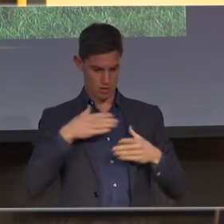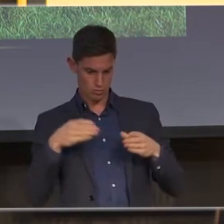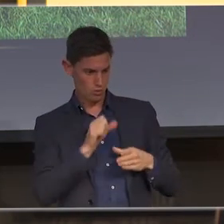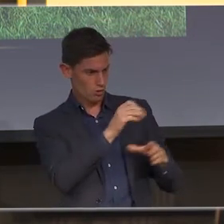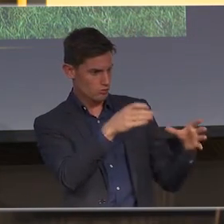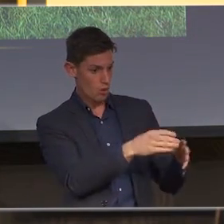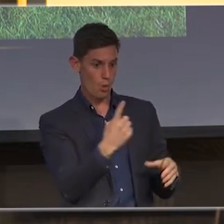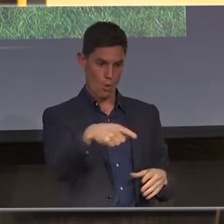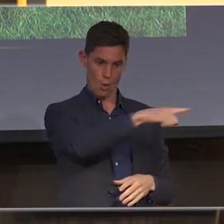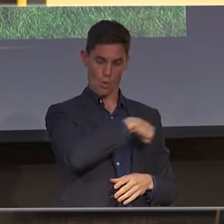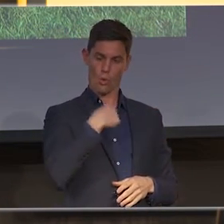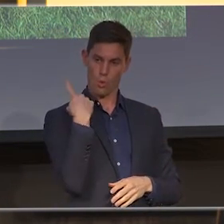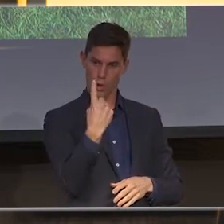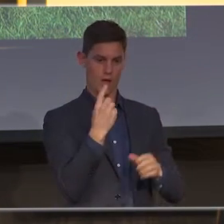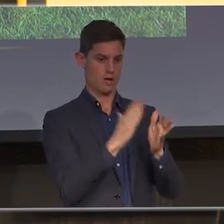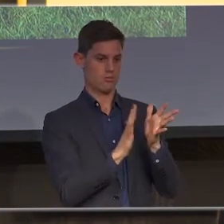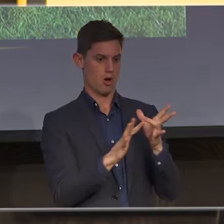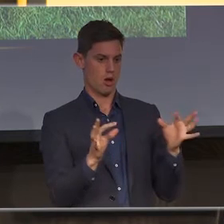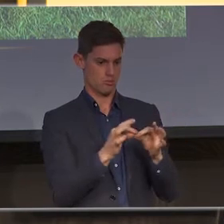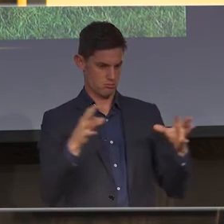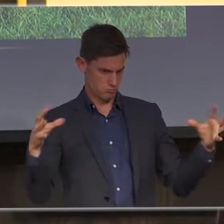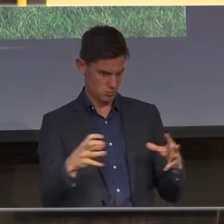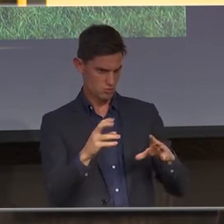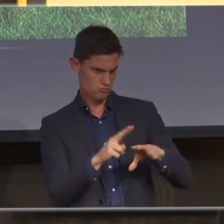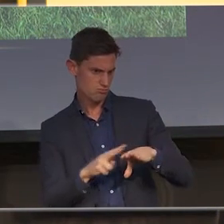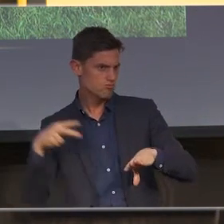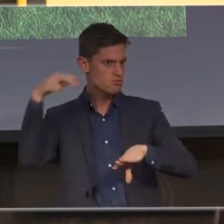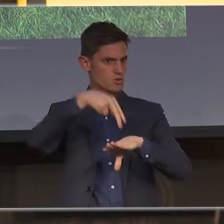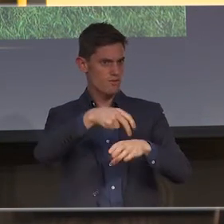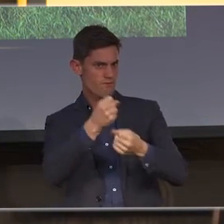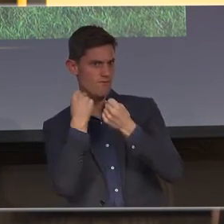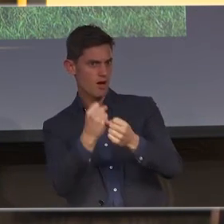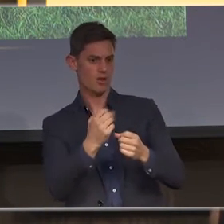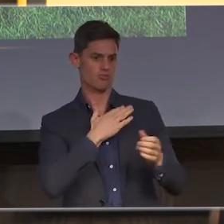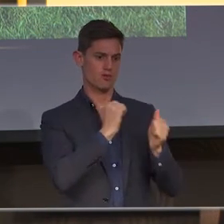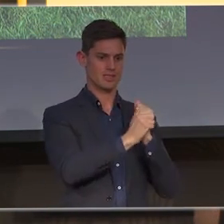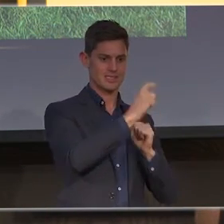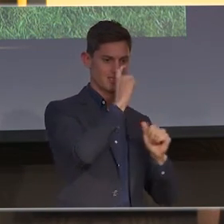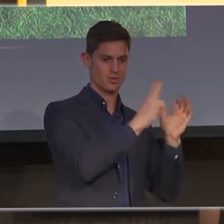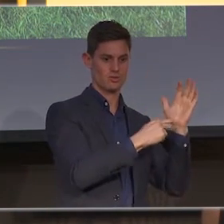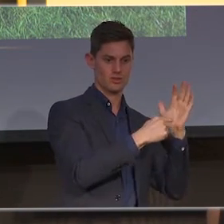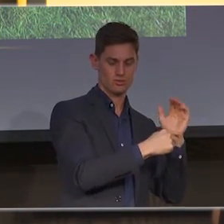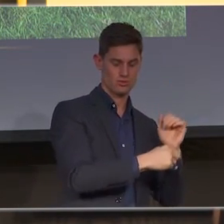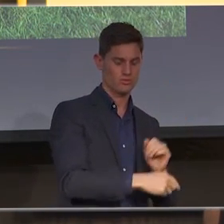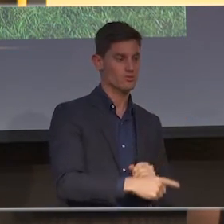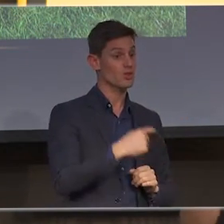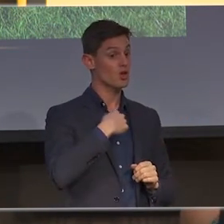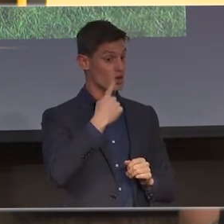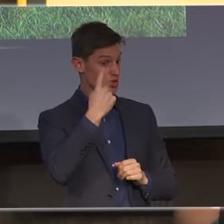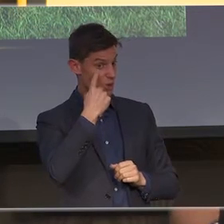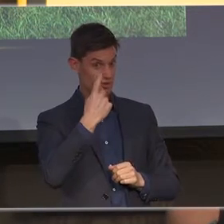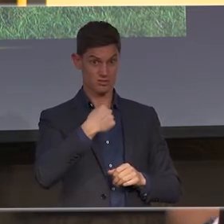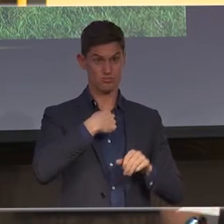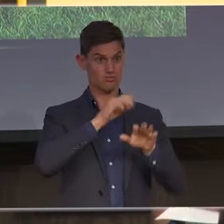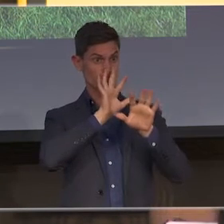We were one mob and we were united in fighting for the rights of our brothers and sisters in the Northern Territory. I noticed that even though I'd